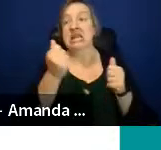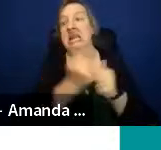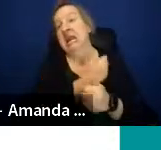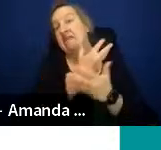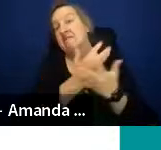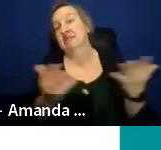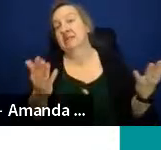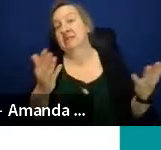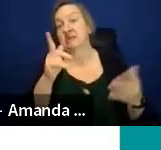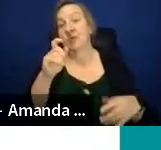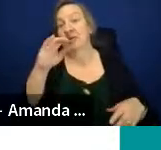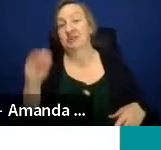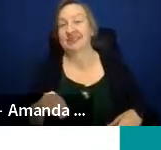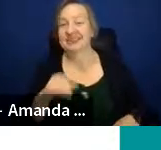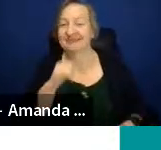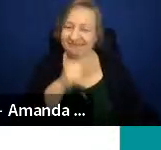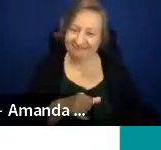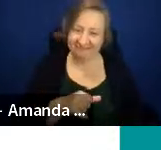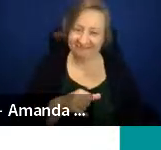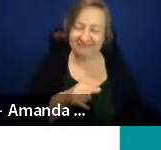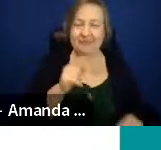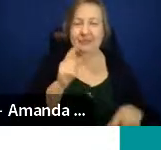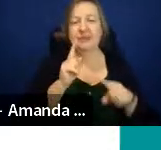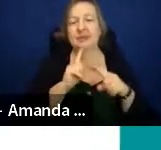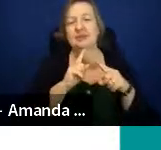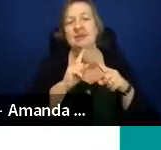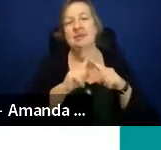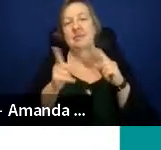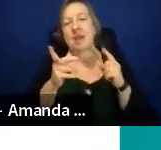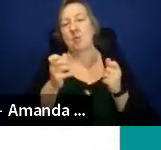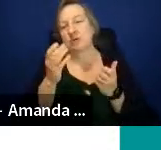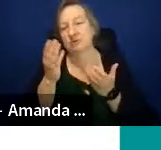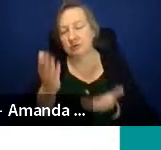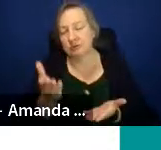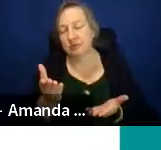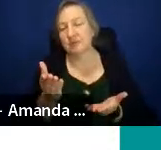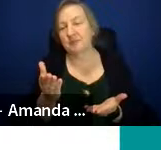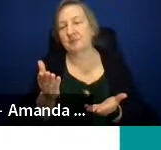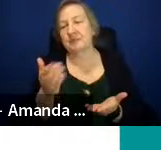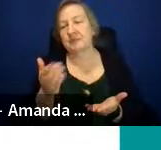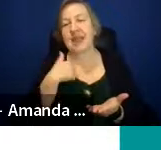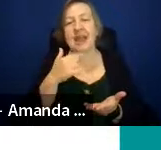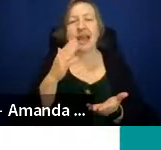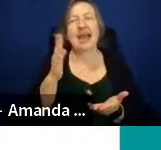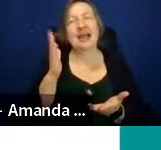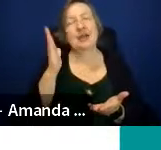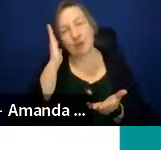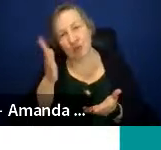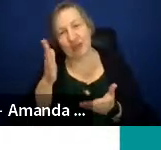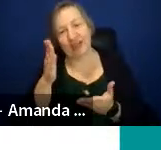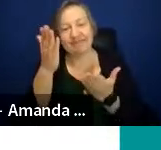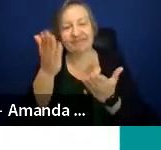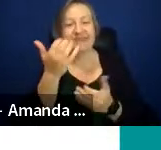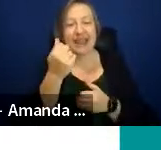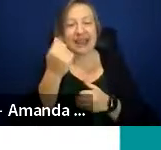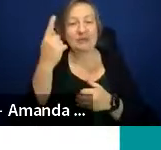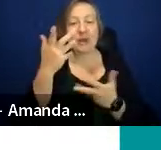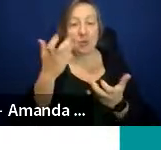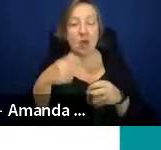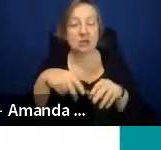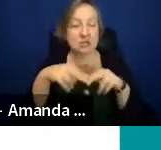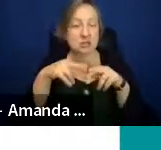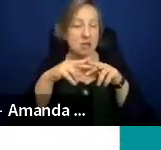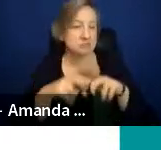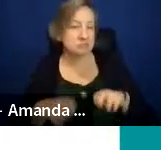doing. So I also want to offer that I will be offering anyone who wants to dive in